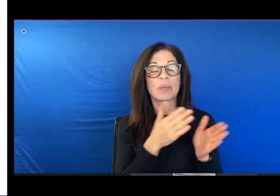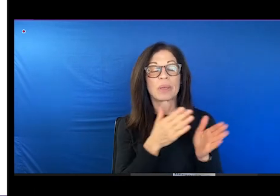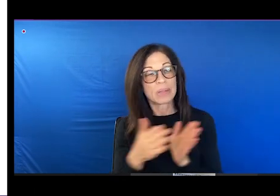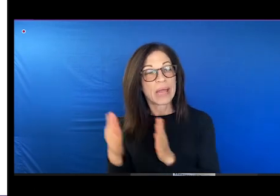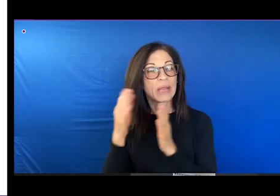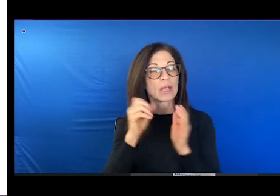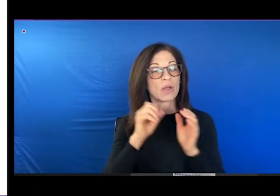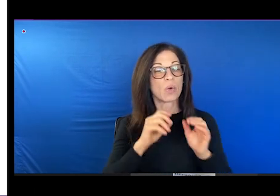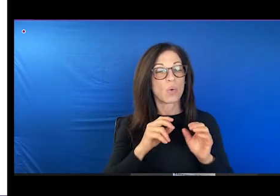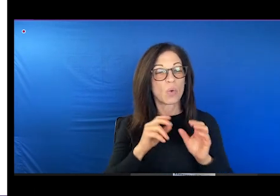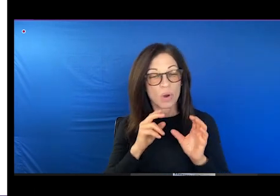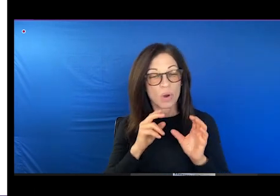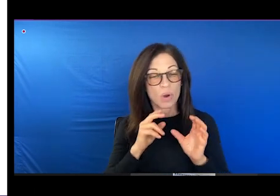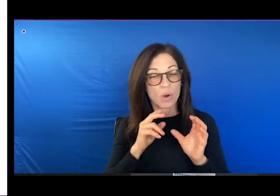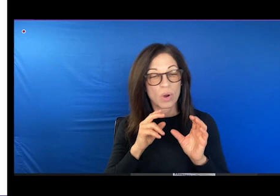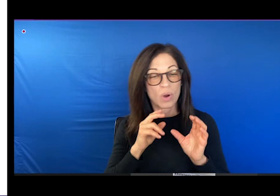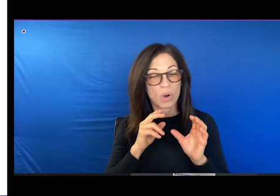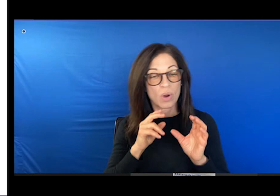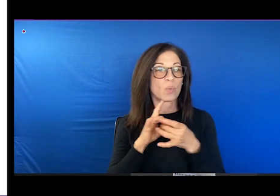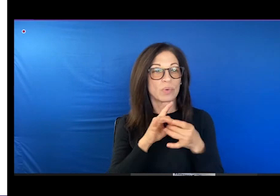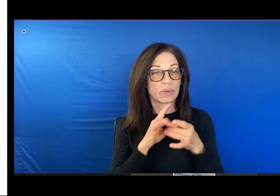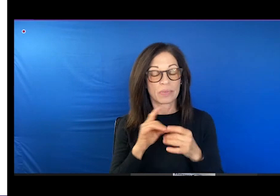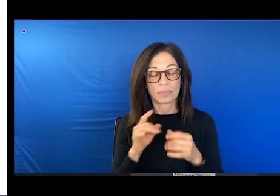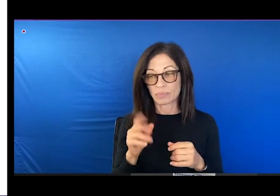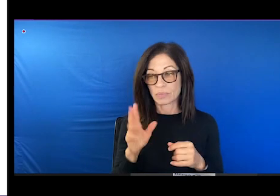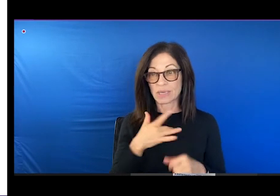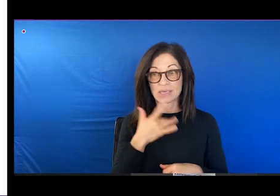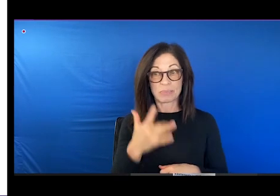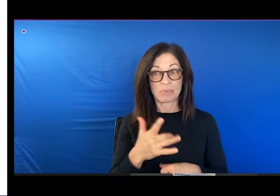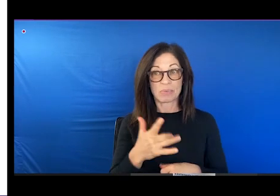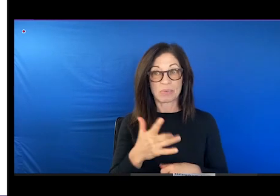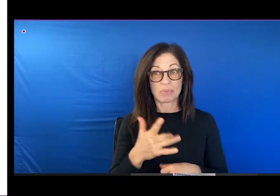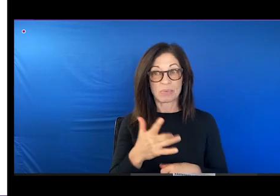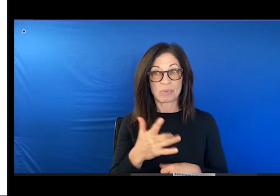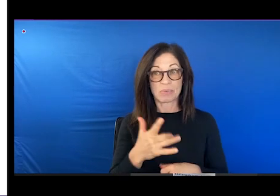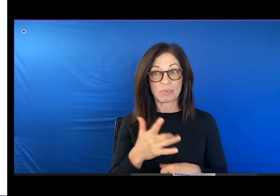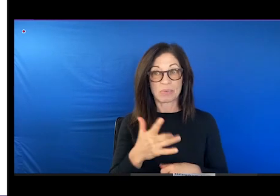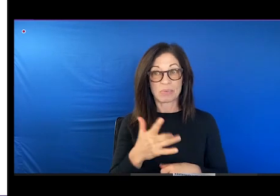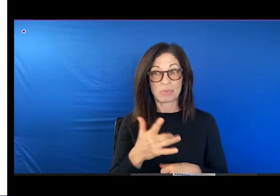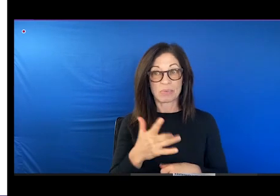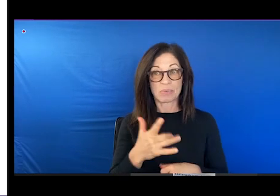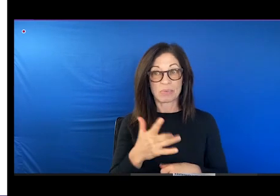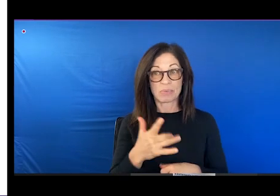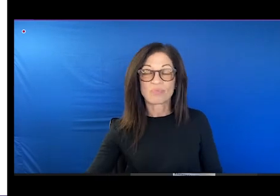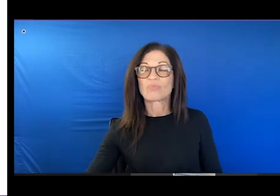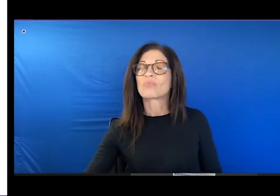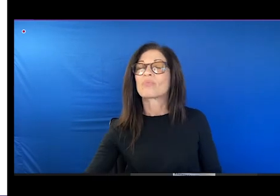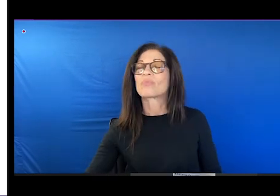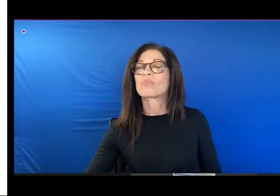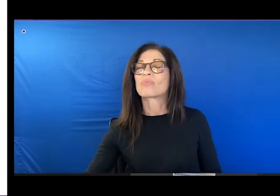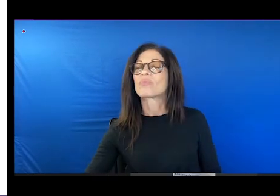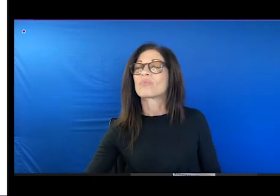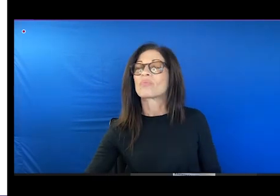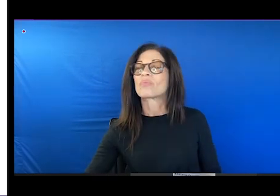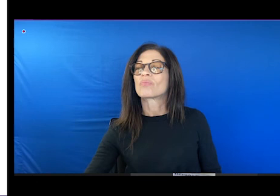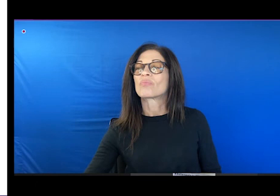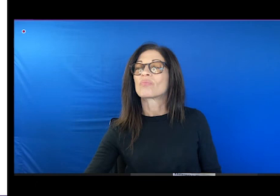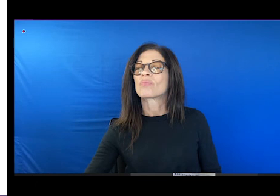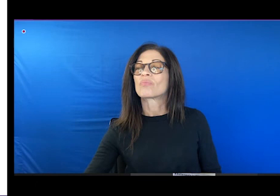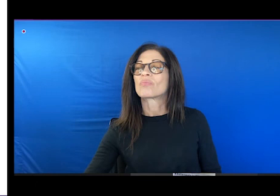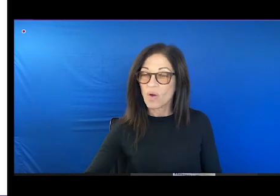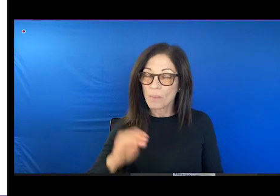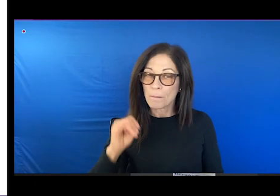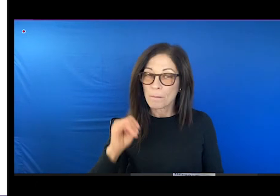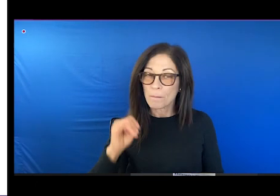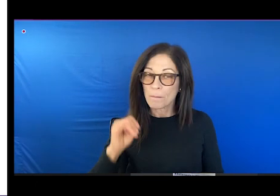planning organizations in your communities. Is that a typical partner for you? Oh, Mike, I see you're